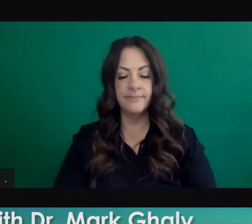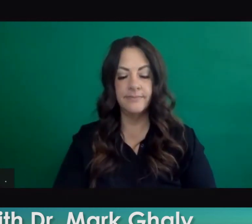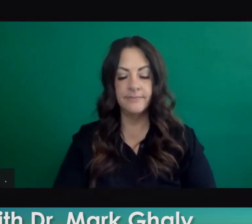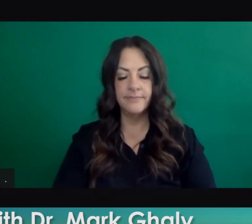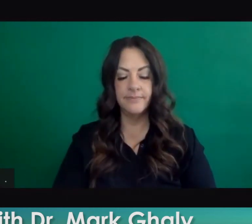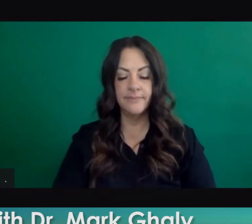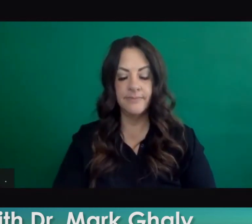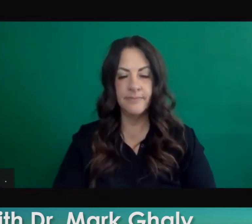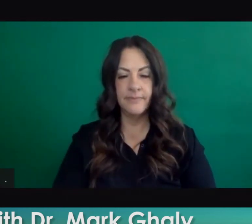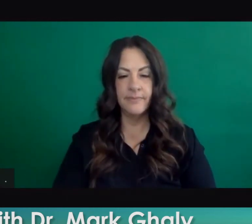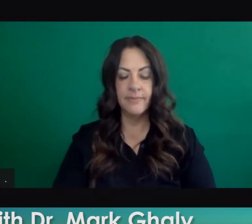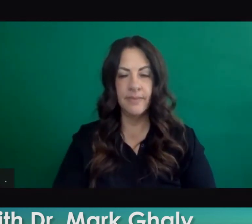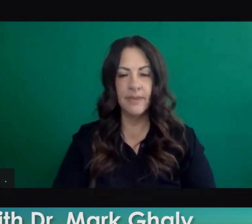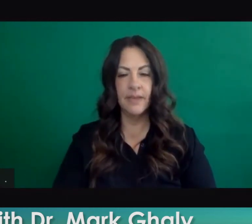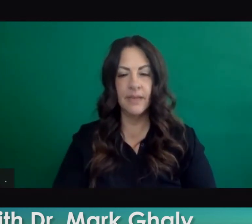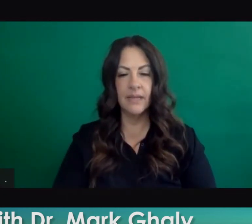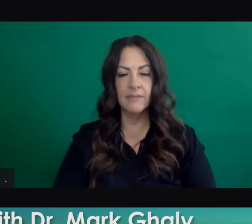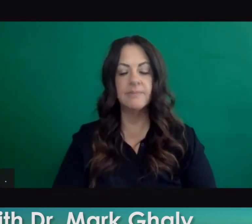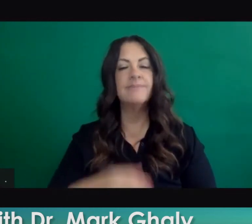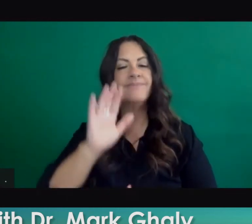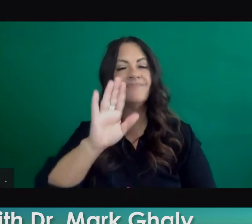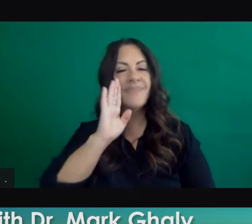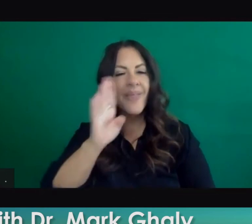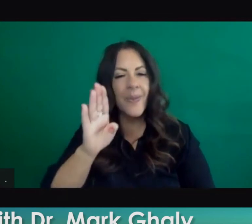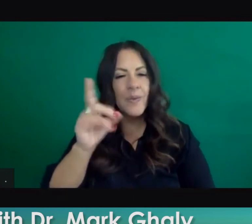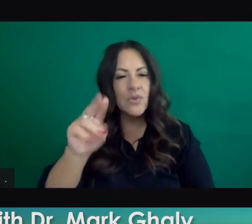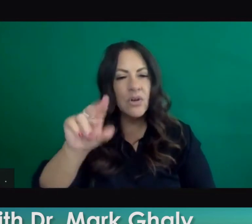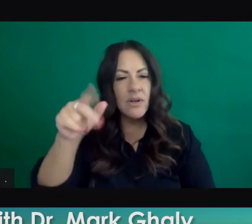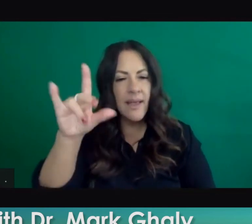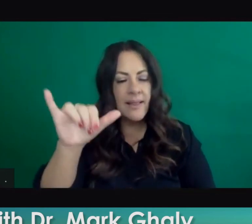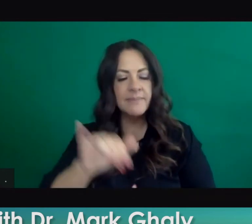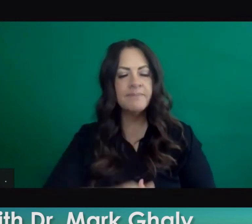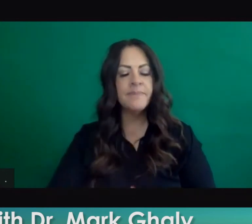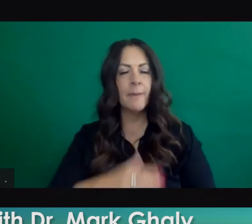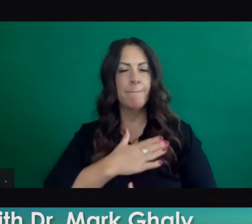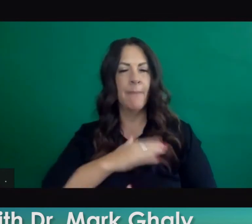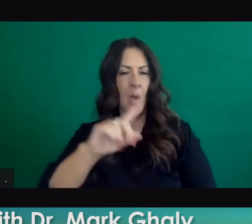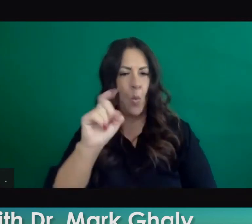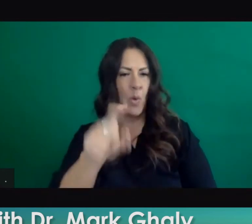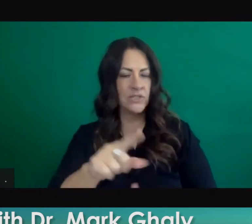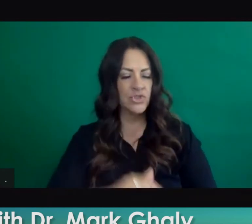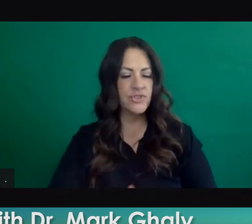Good afternoon, Dr. Ghaly. My question is directed at